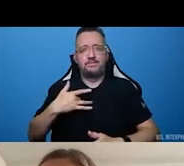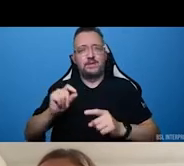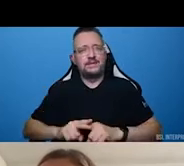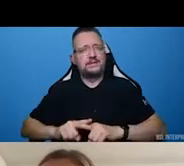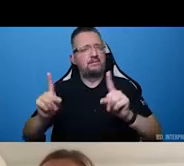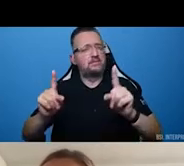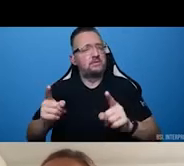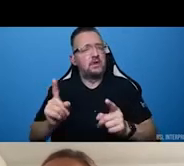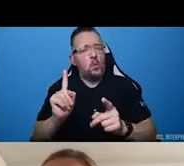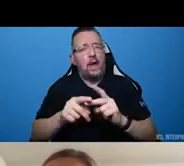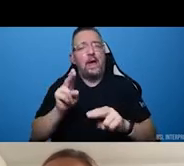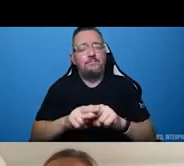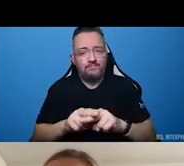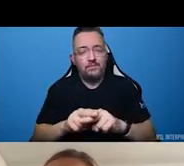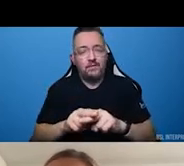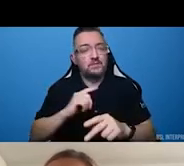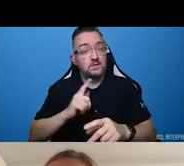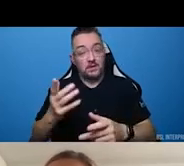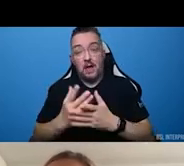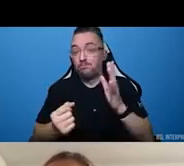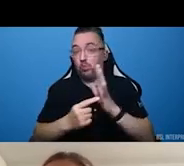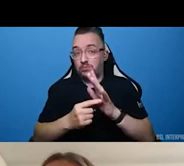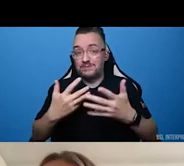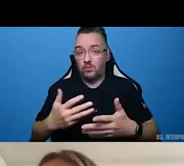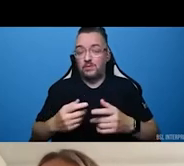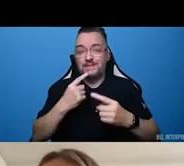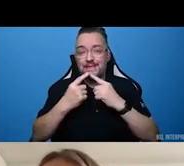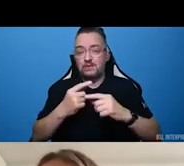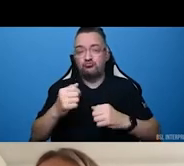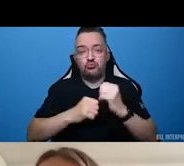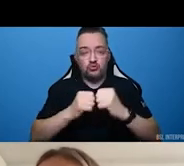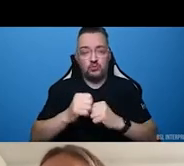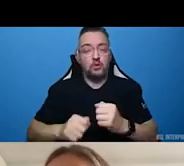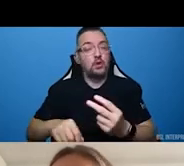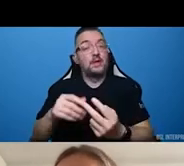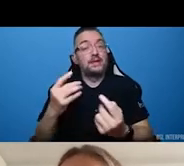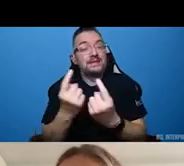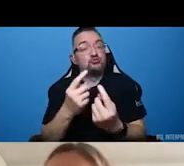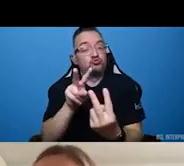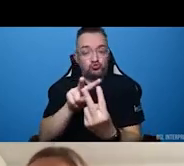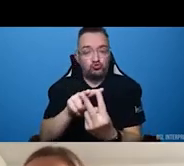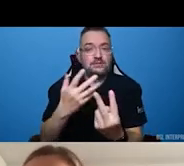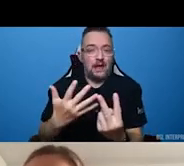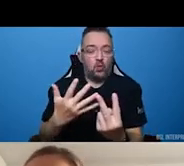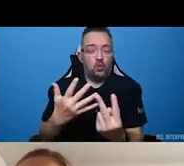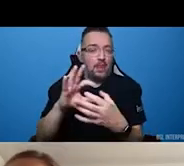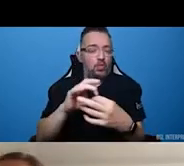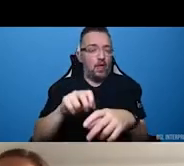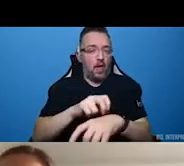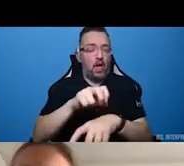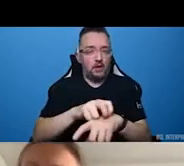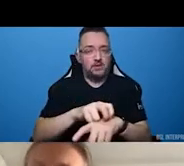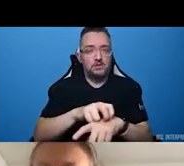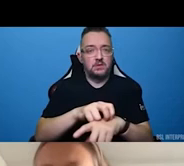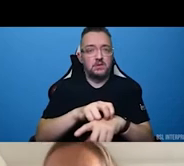of how pertinent data infrastructure is in our lives? There's issues afoot in Ireland at the moment that kind of proof source for some